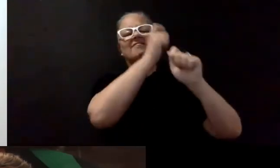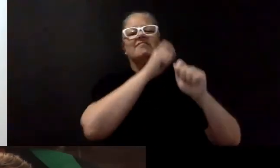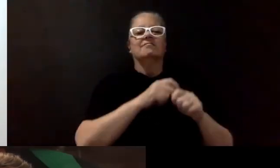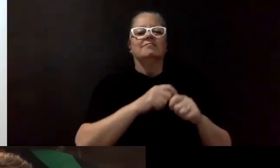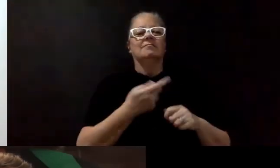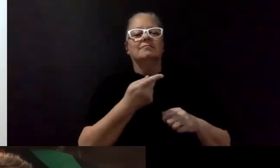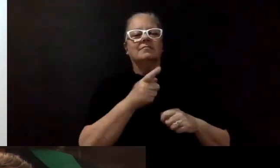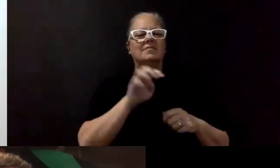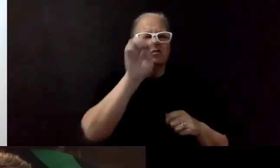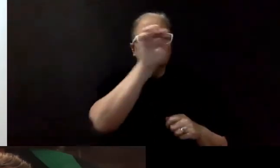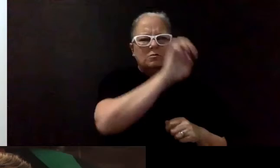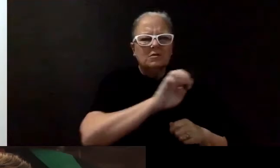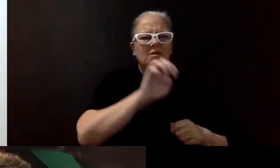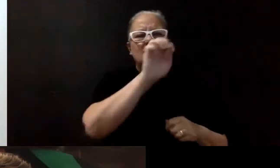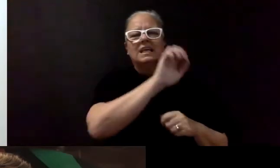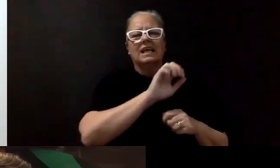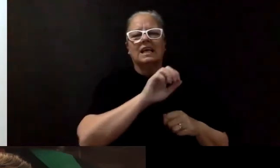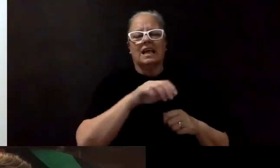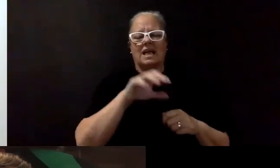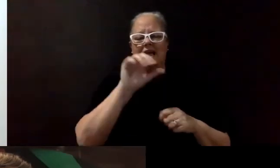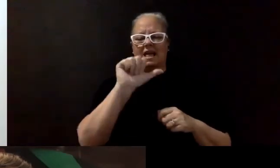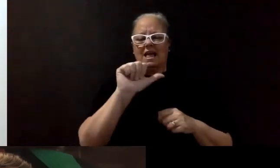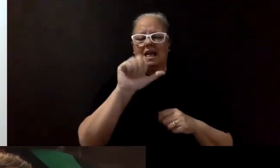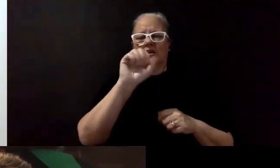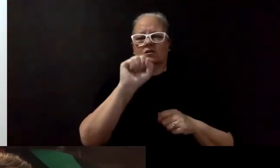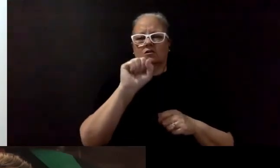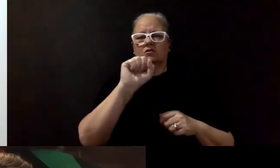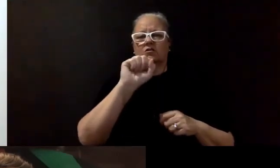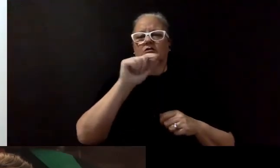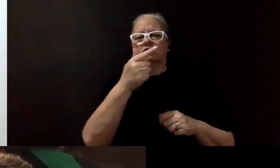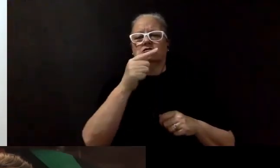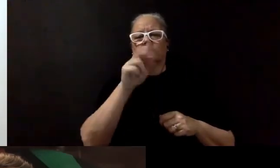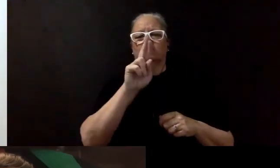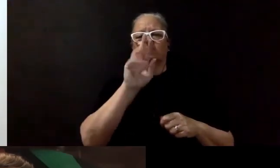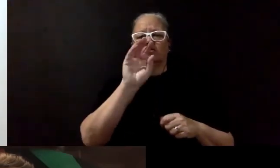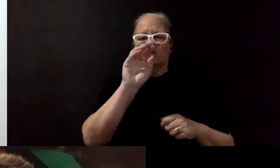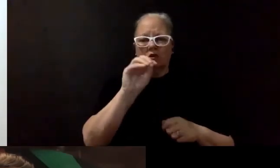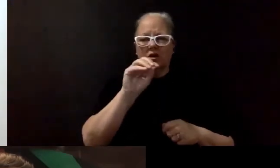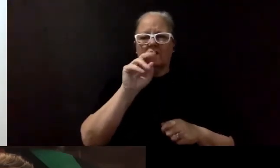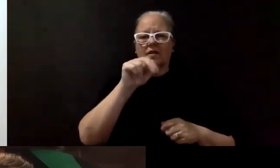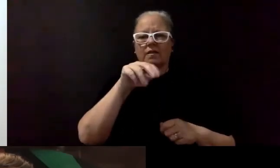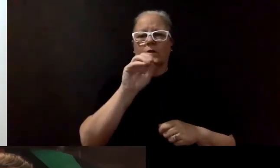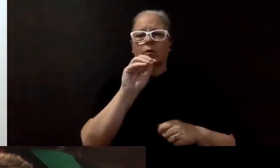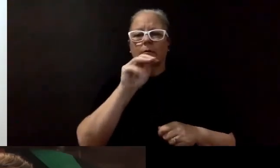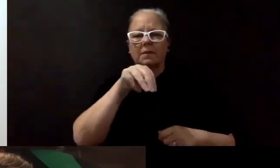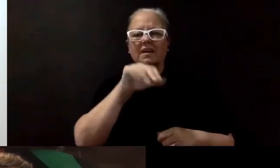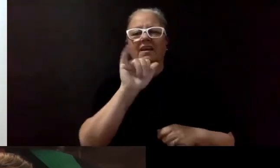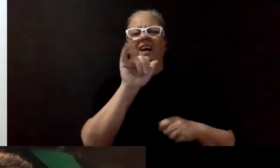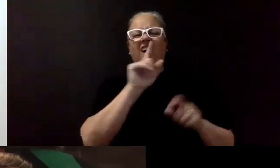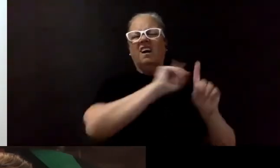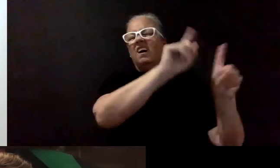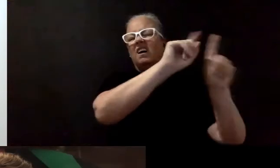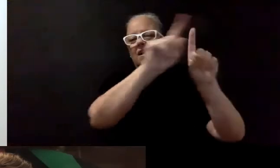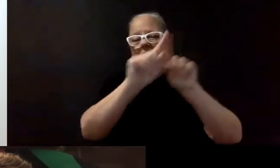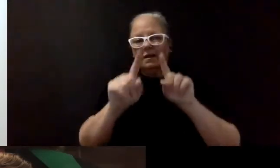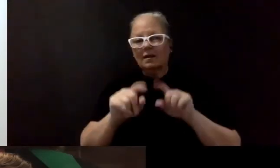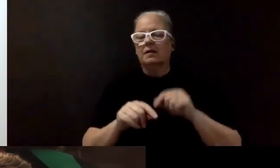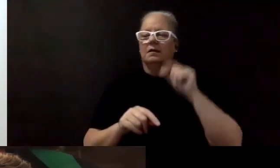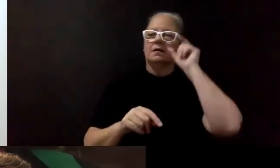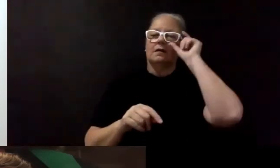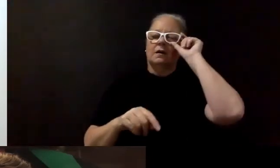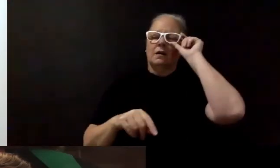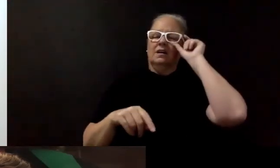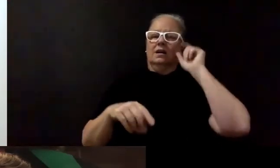of Gastronomy, and the pending Talaiotic Minorca, is a community which nowadays could assume how crucial it is